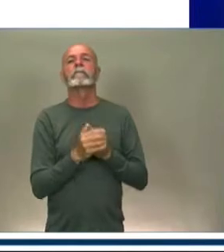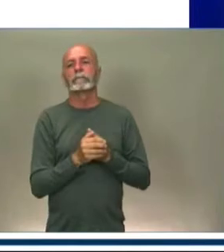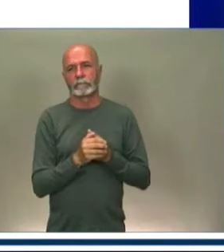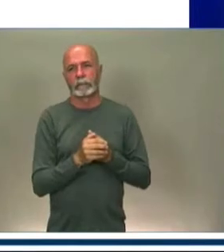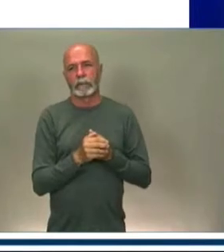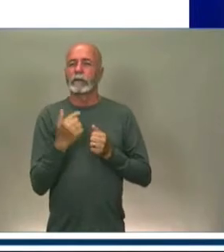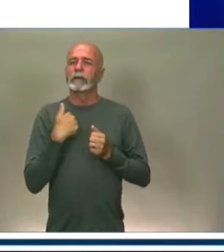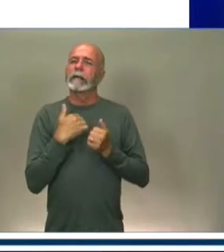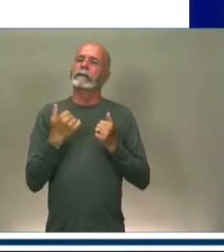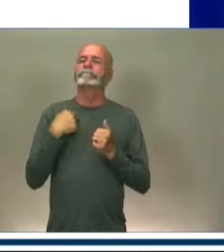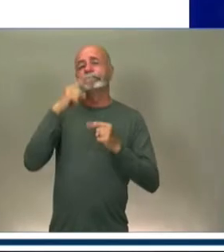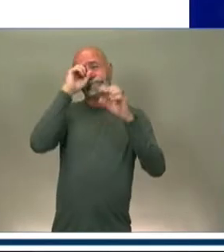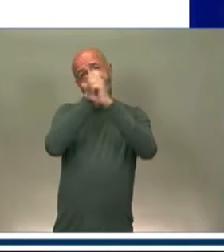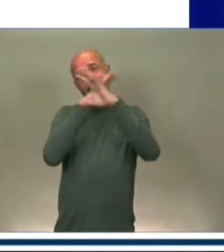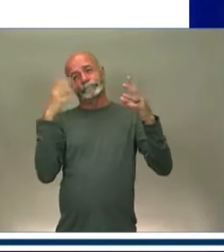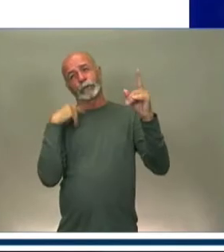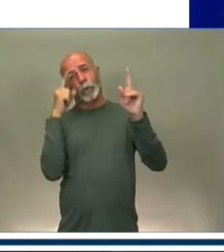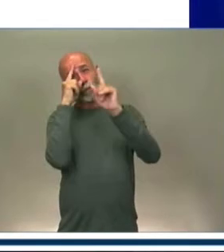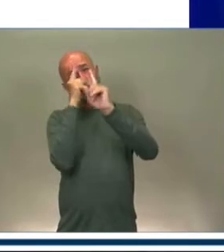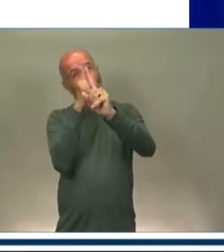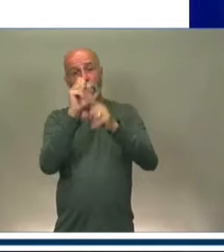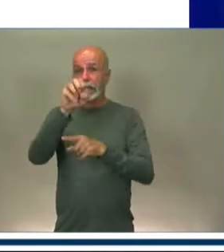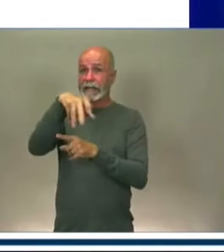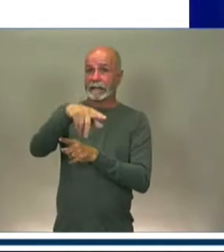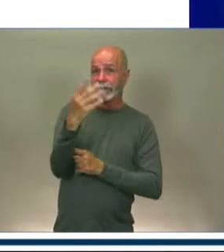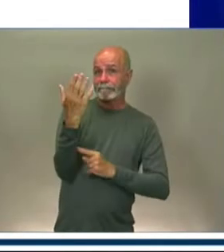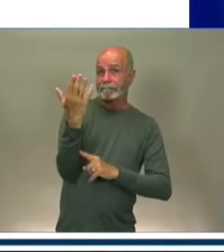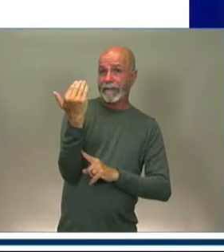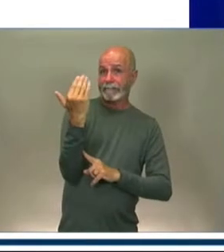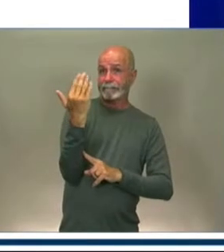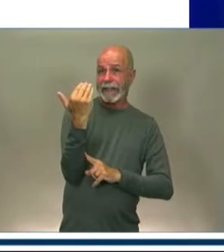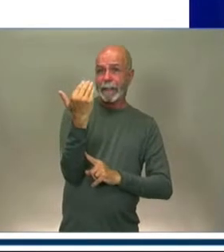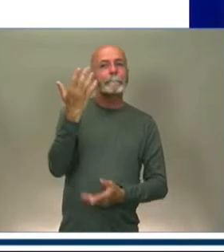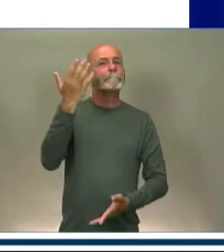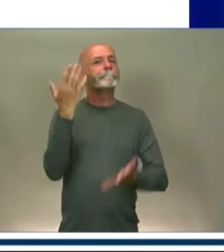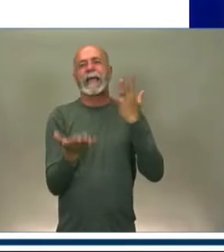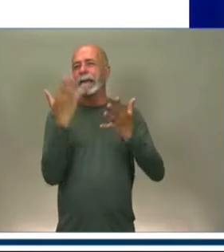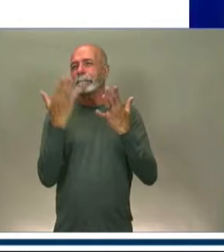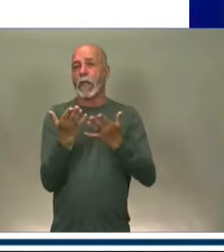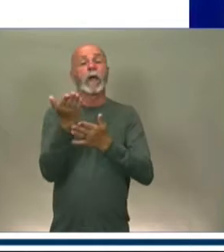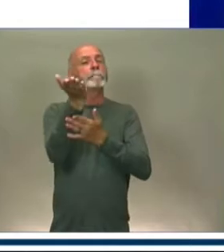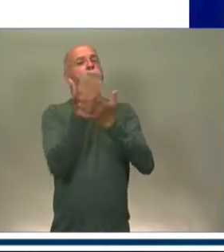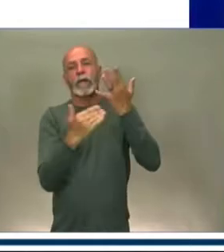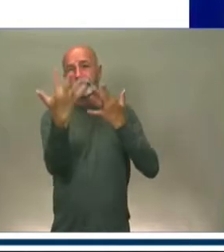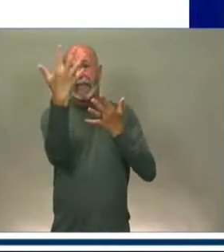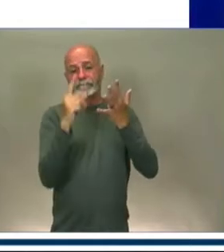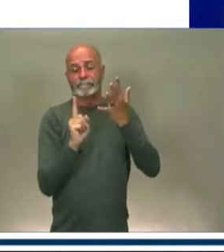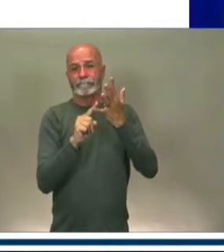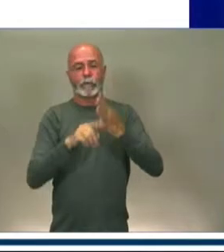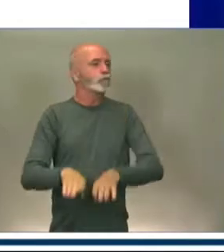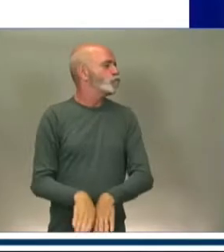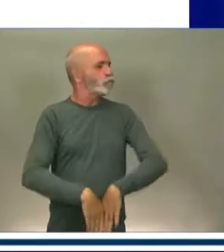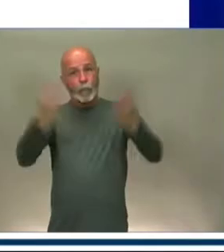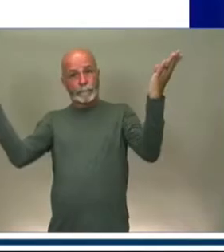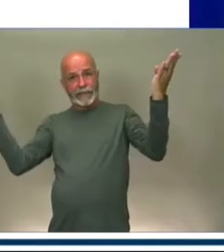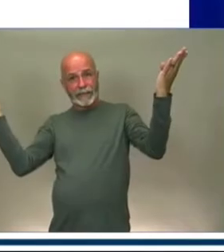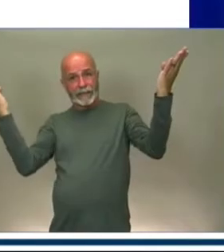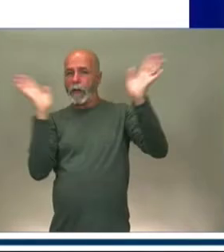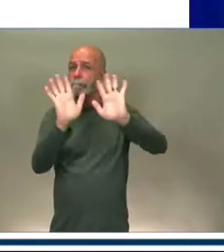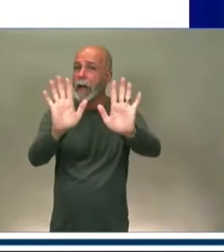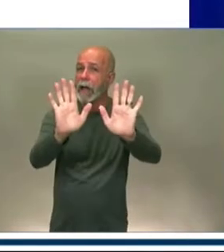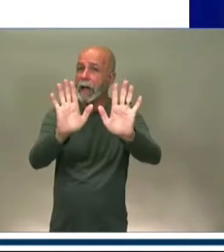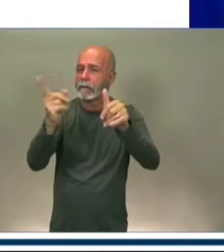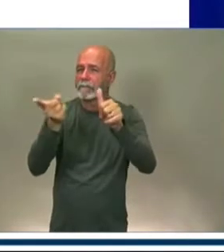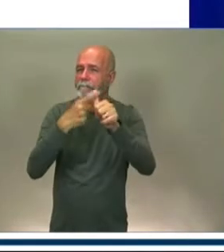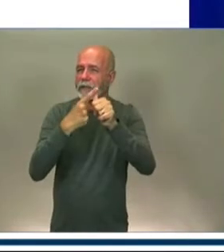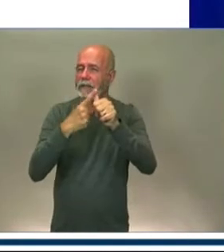September 15th as the target date to move to phase five. This date is based on the projected timeline to hit that goal